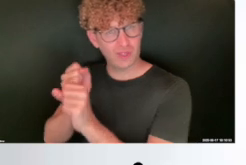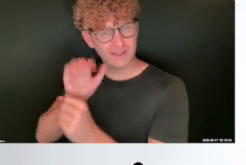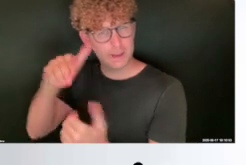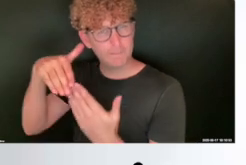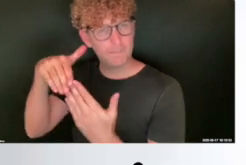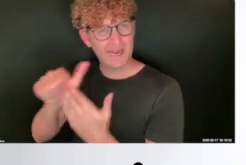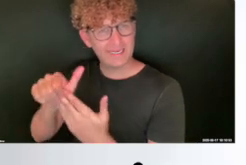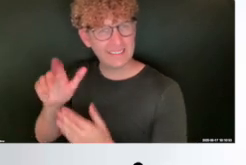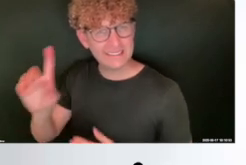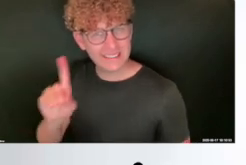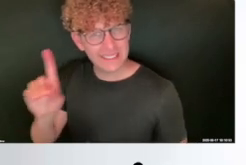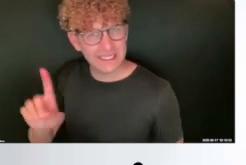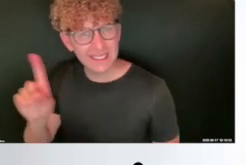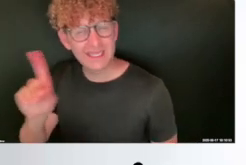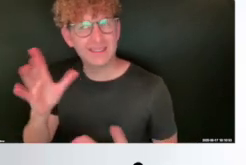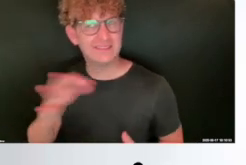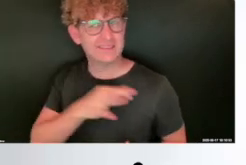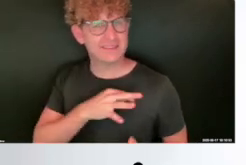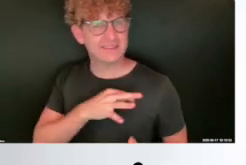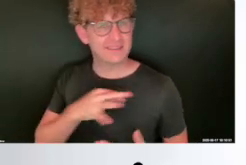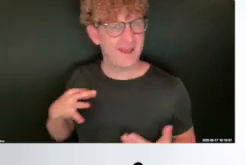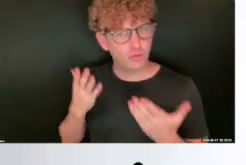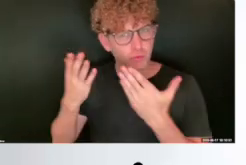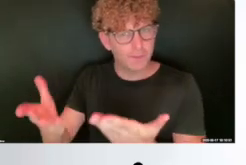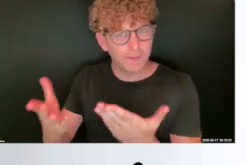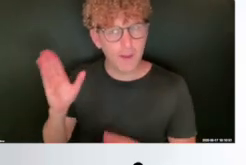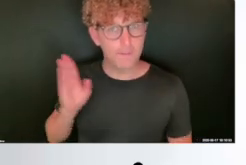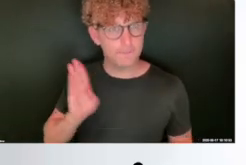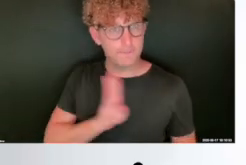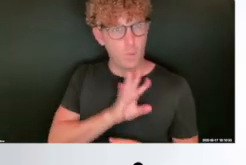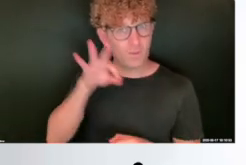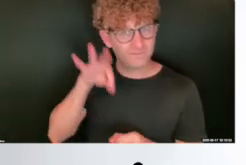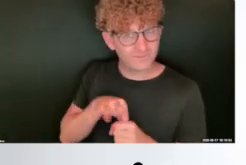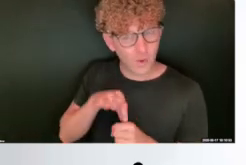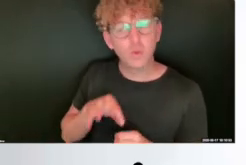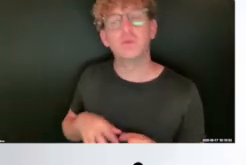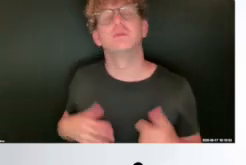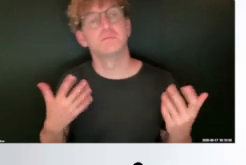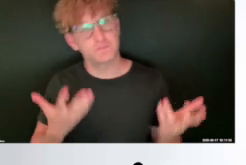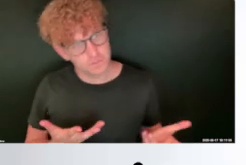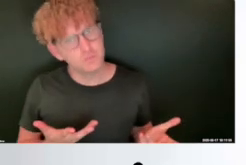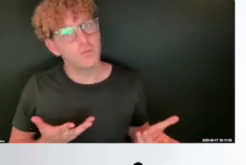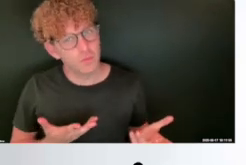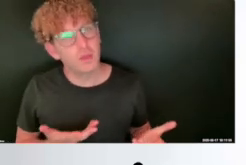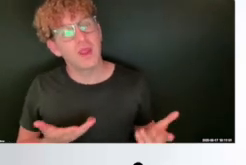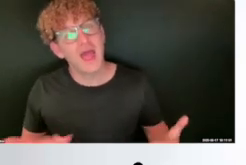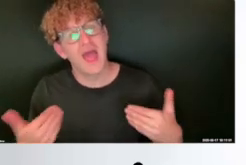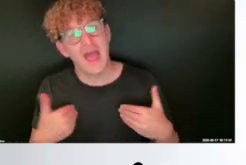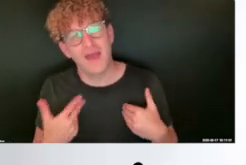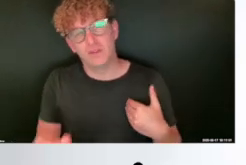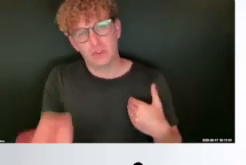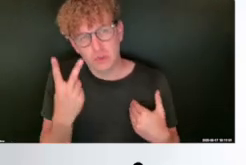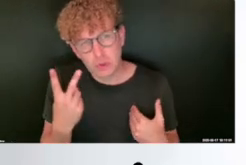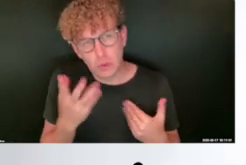Essentially, there are two primary components when considering our long-term strategy documents in the annual funding